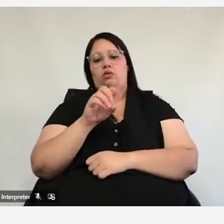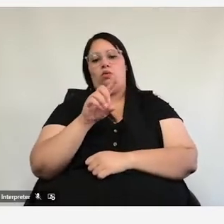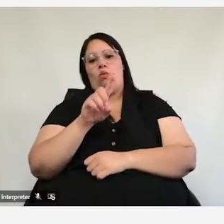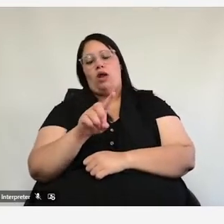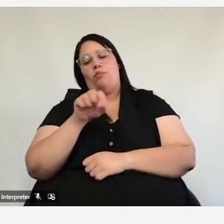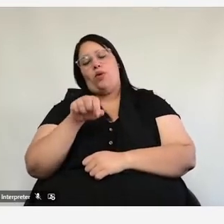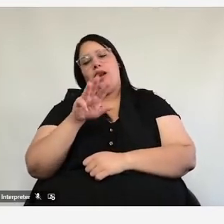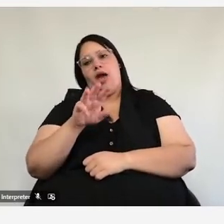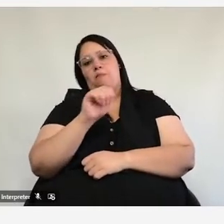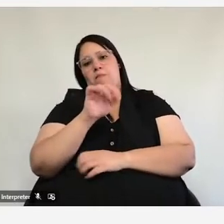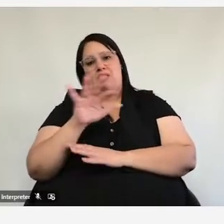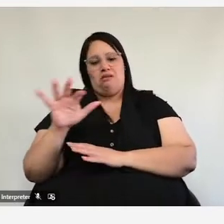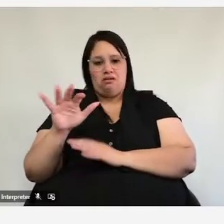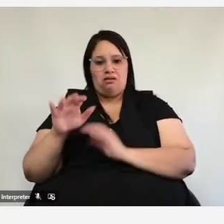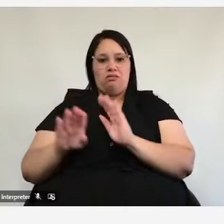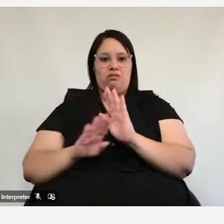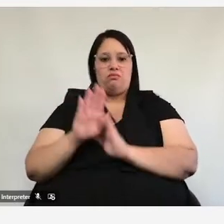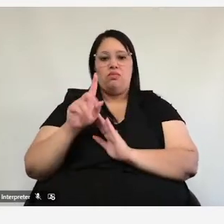121.9 million rand, a